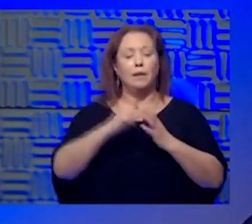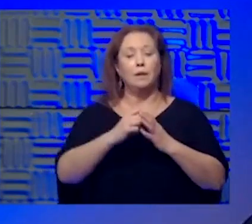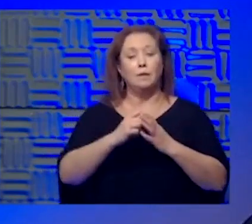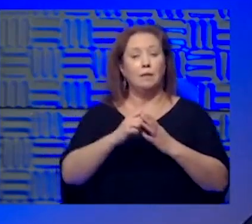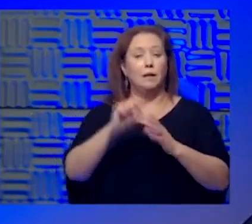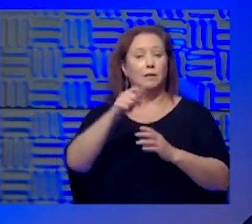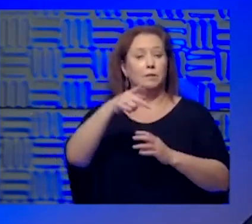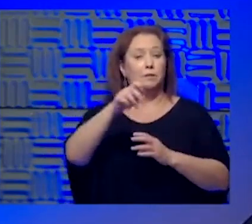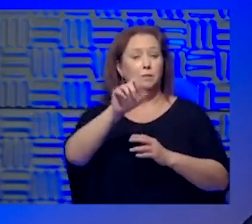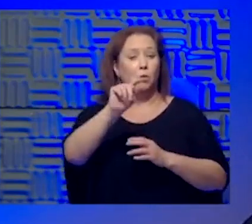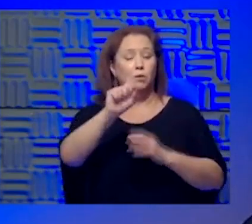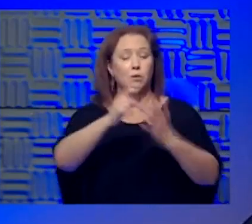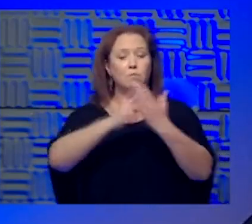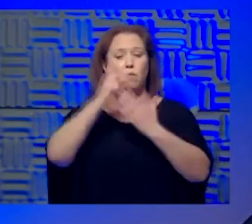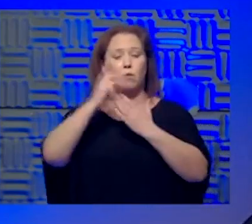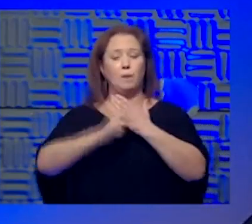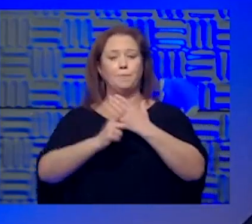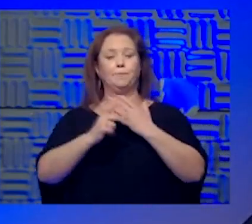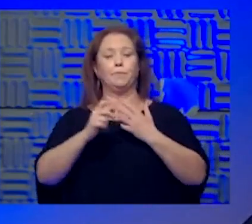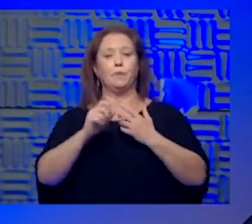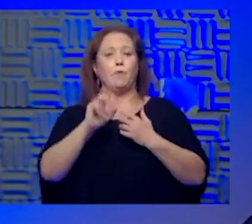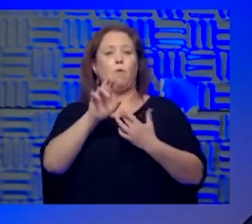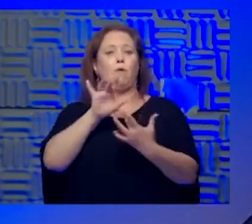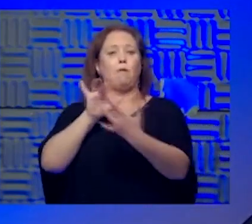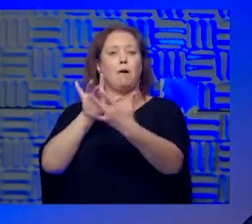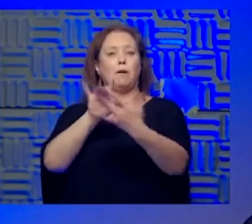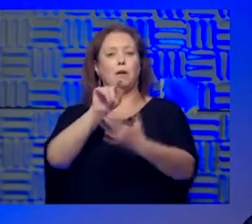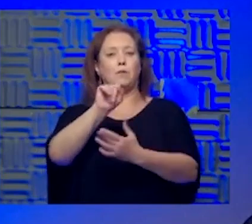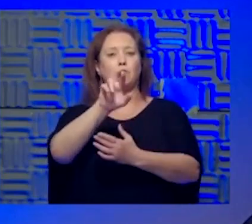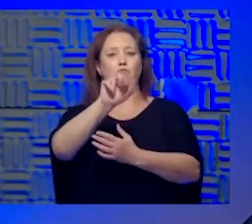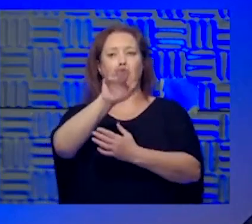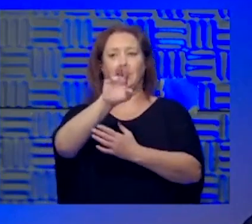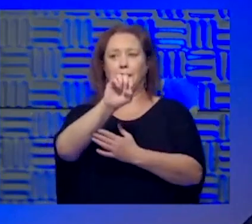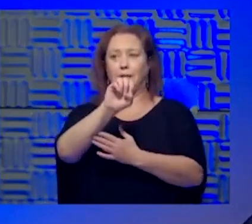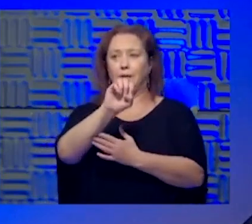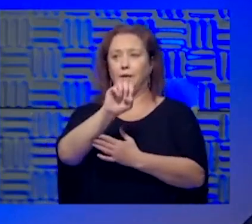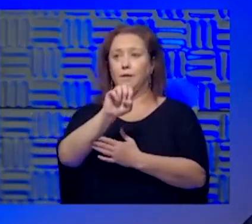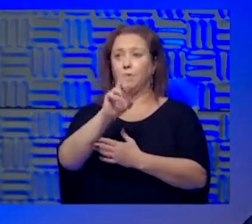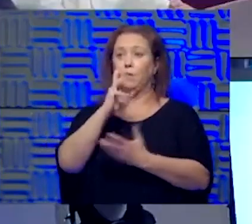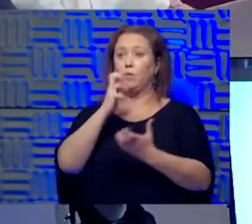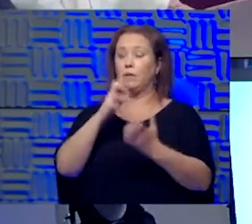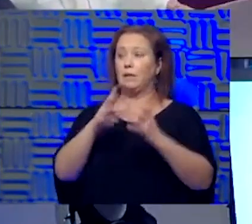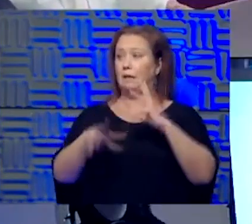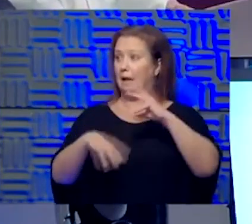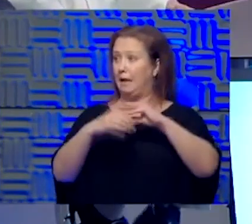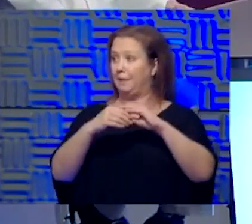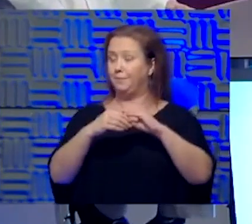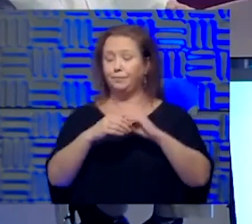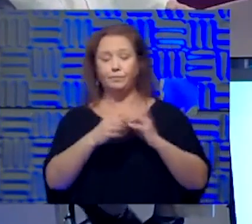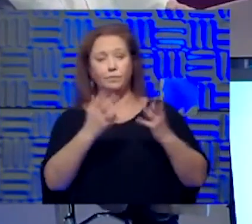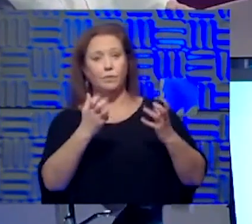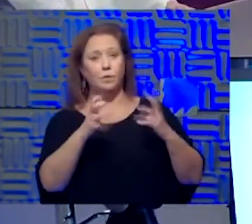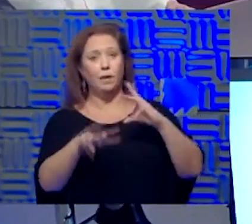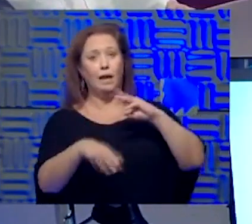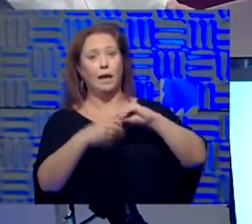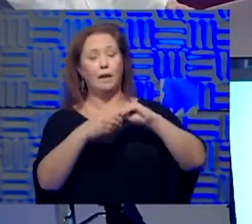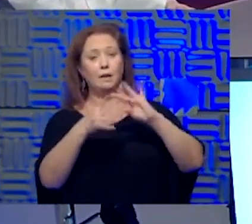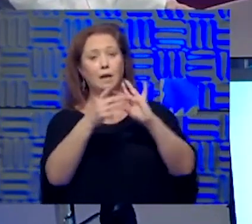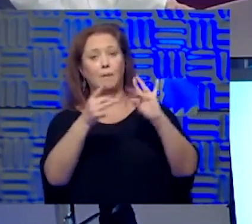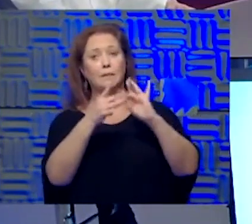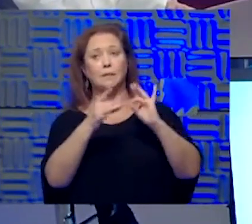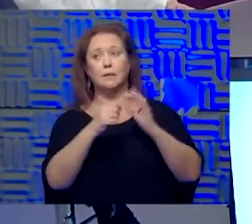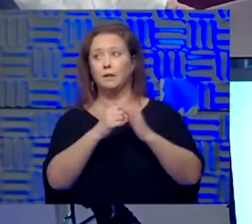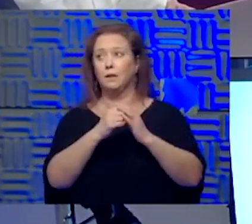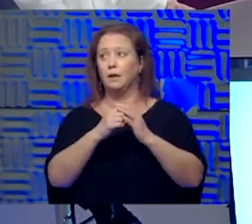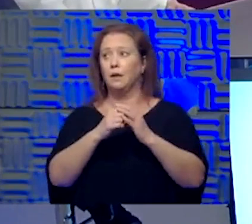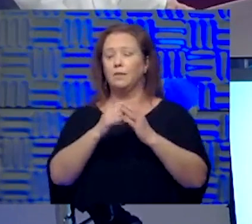a sports program, or you're doing contact tracing. And I don't know if you or Dr. Greiner would like to comment Alan, more. any comments? And this